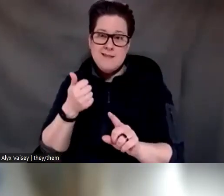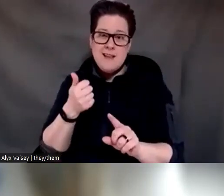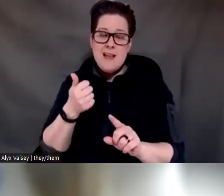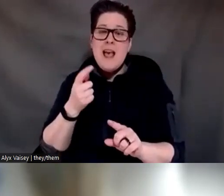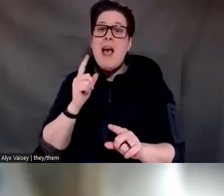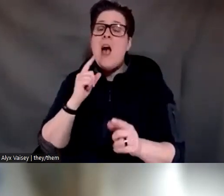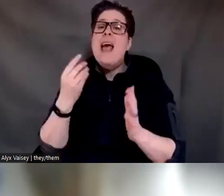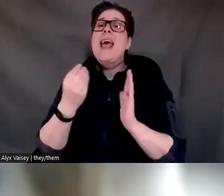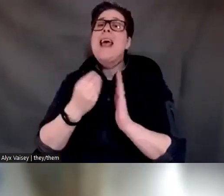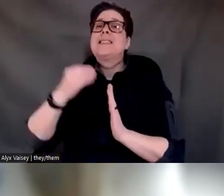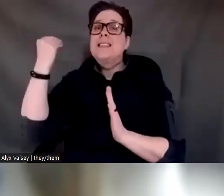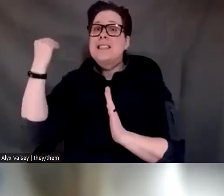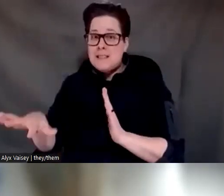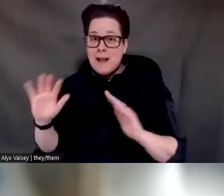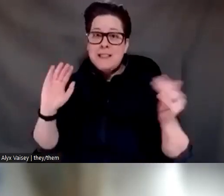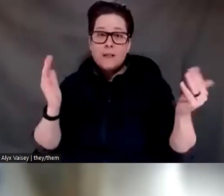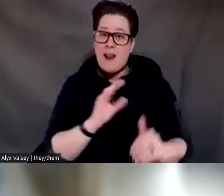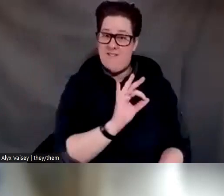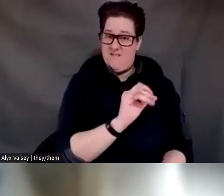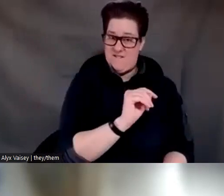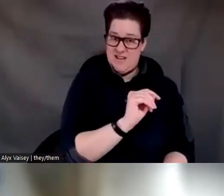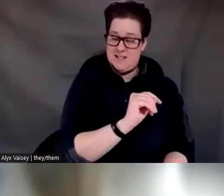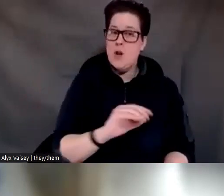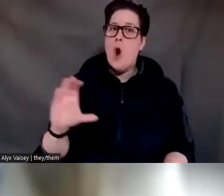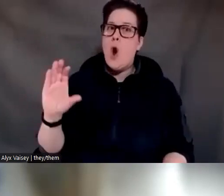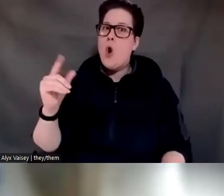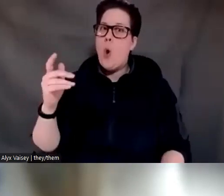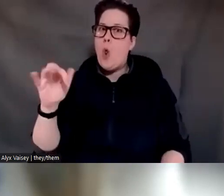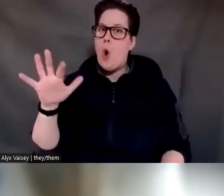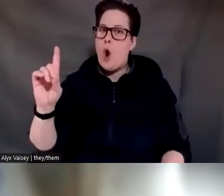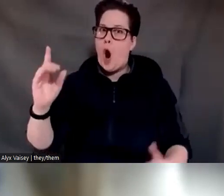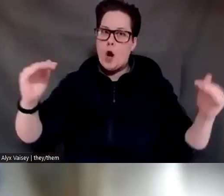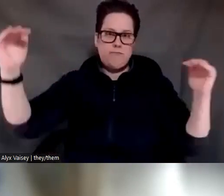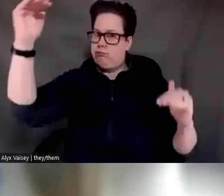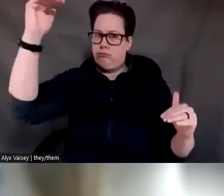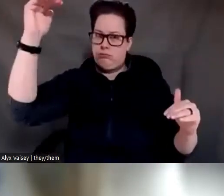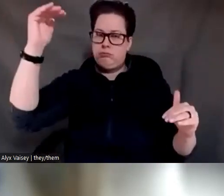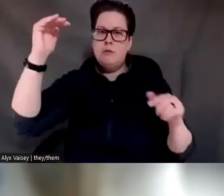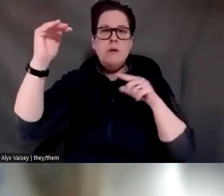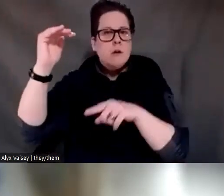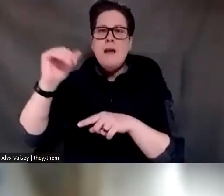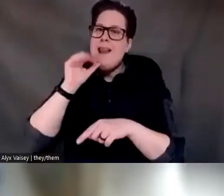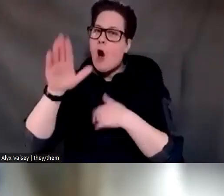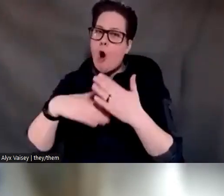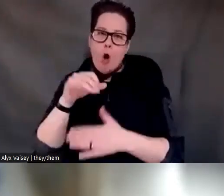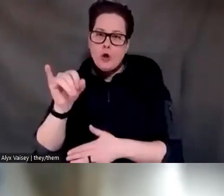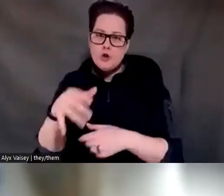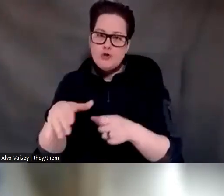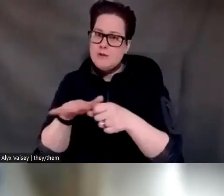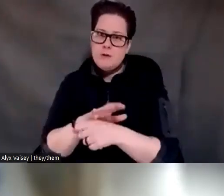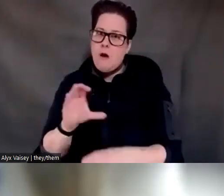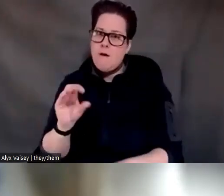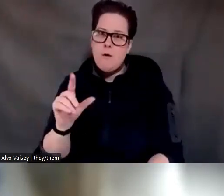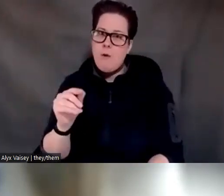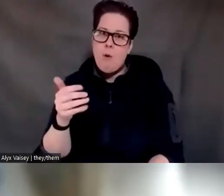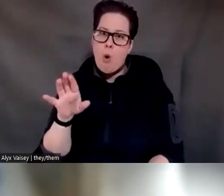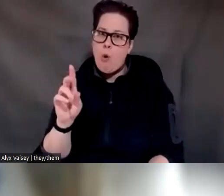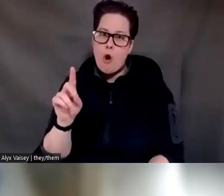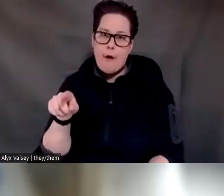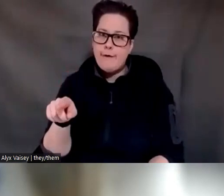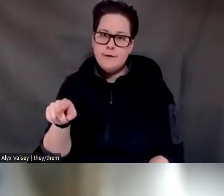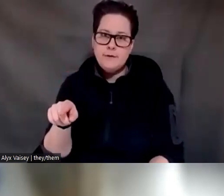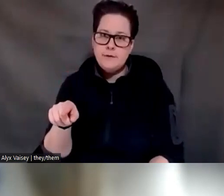more expensive than a FIT test. And so, yeah, not all insurances cover that. I think